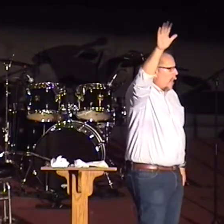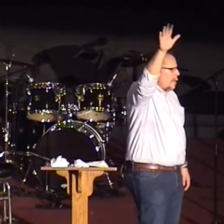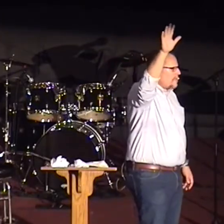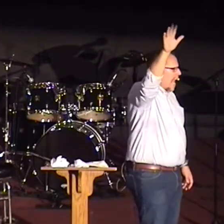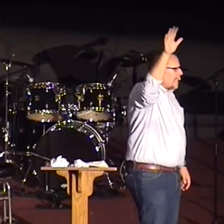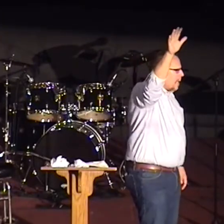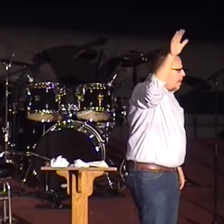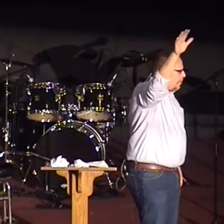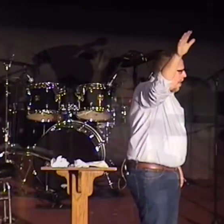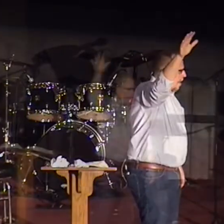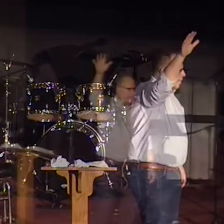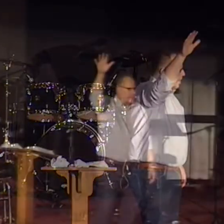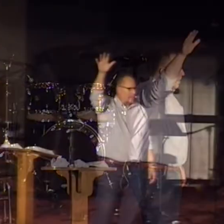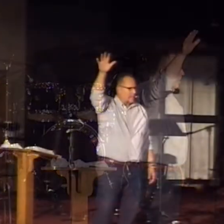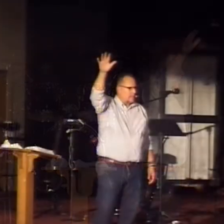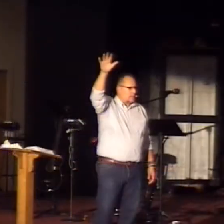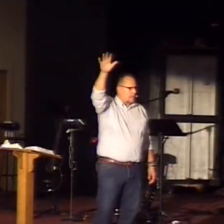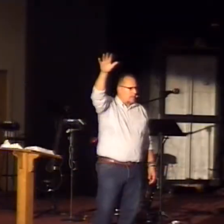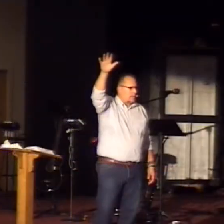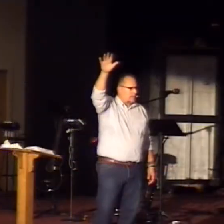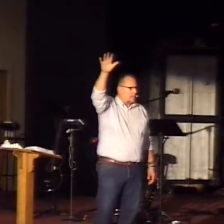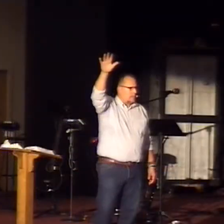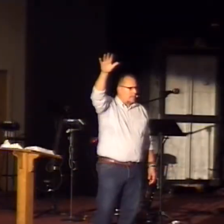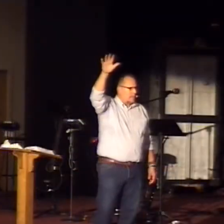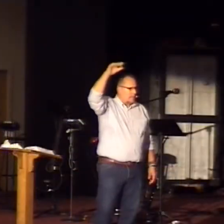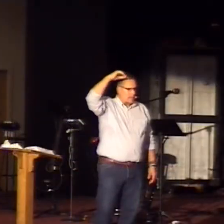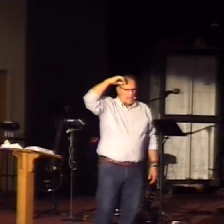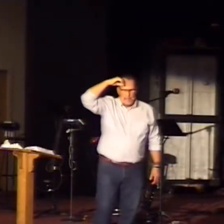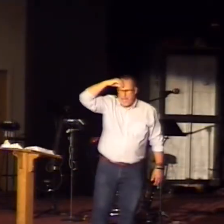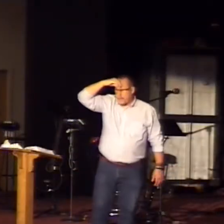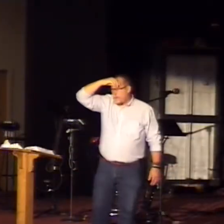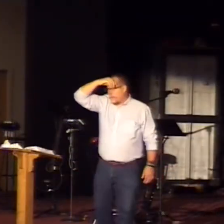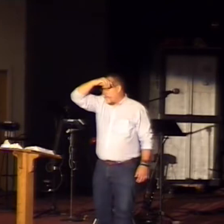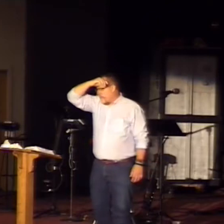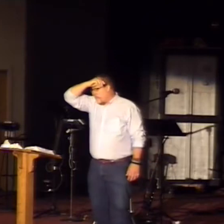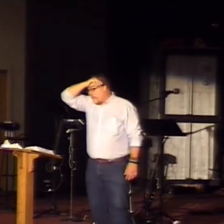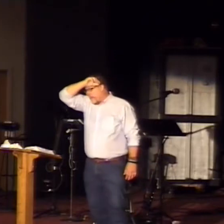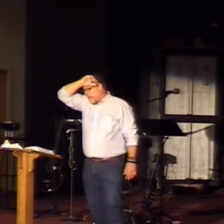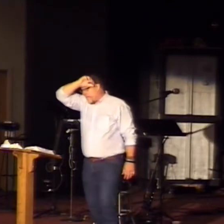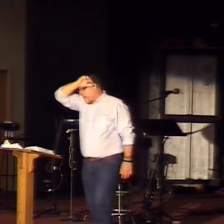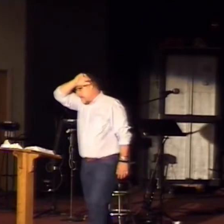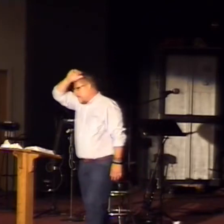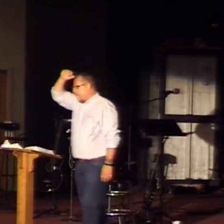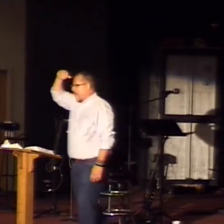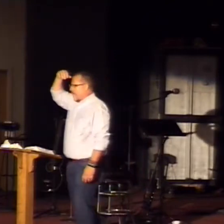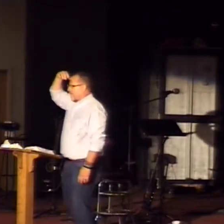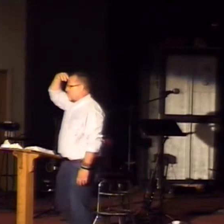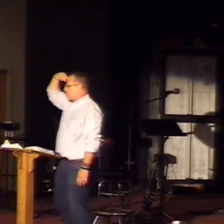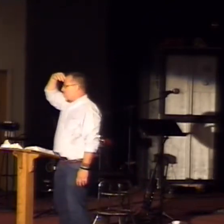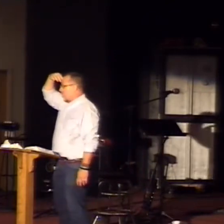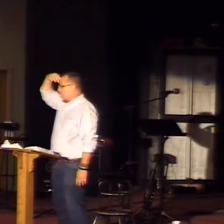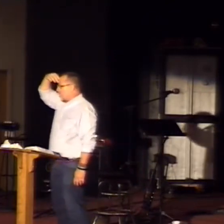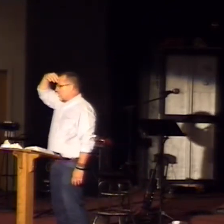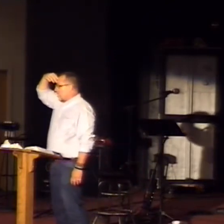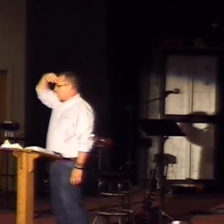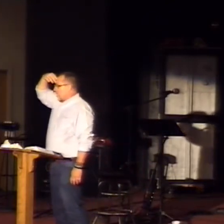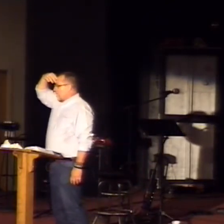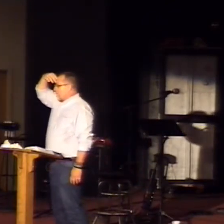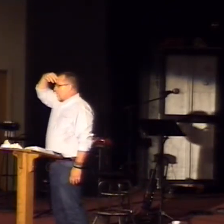like, where did that come from? True? I don't know if you ever heard of a lady by the name of Madeline